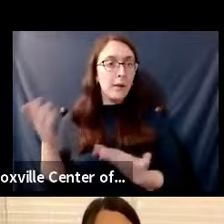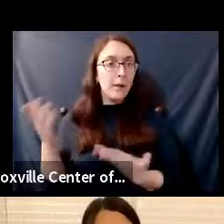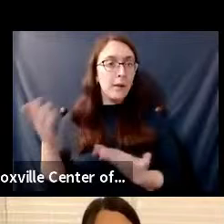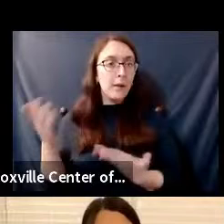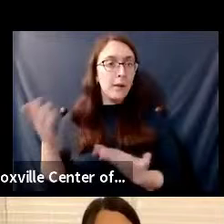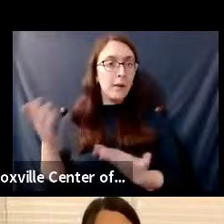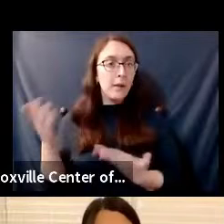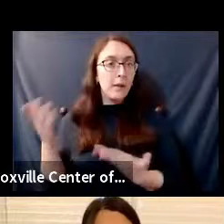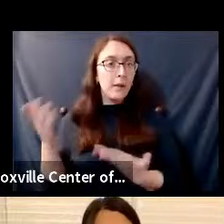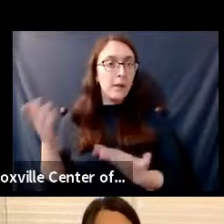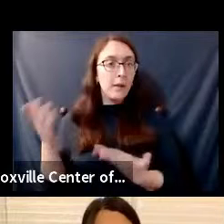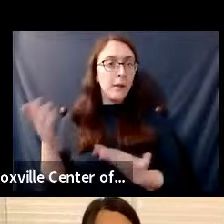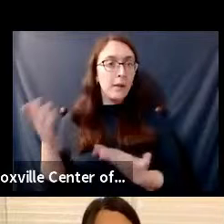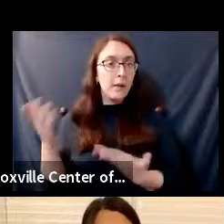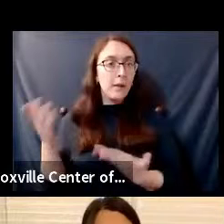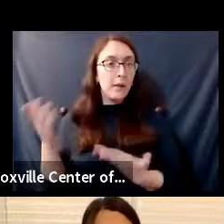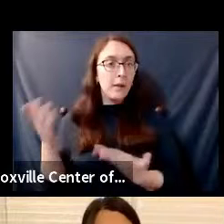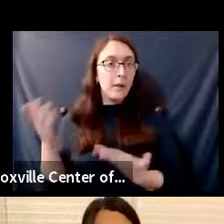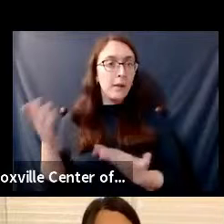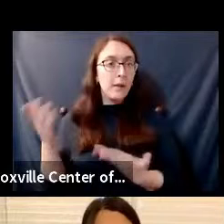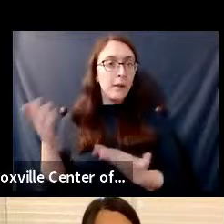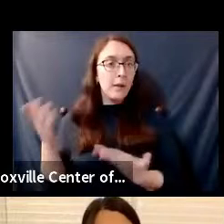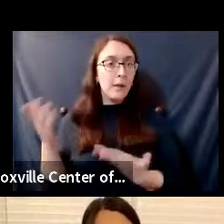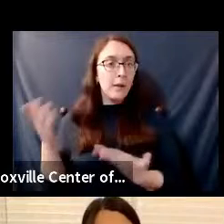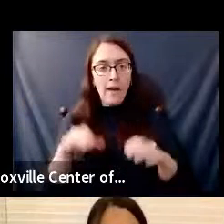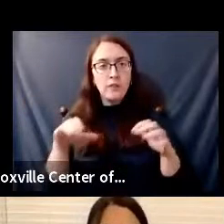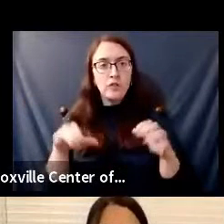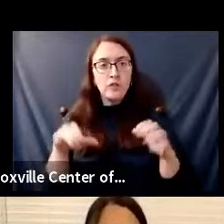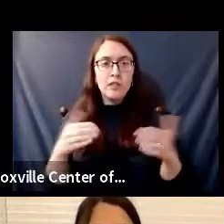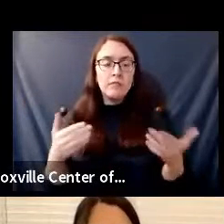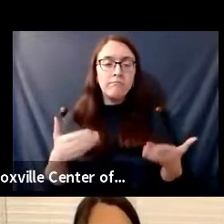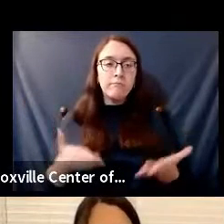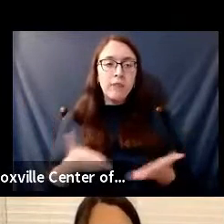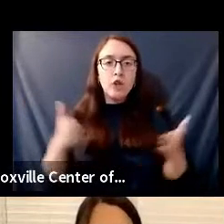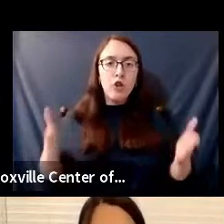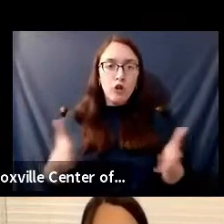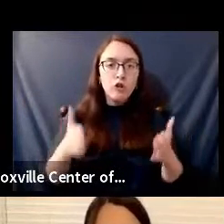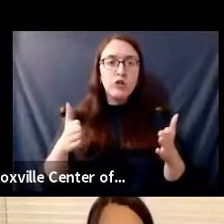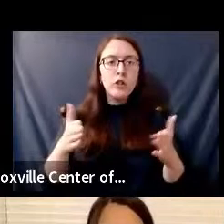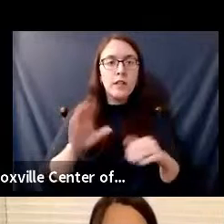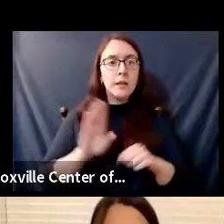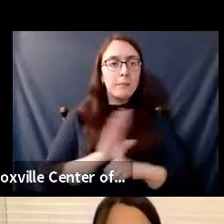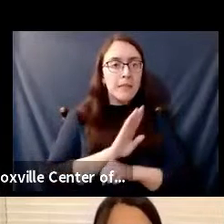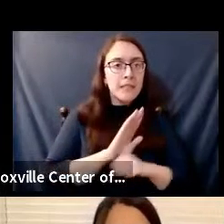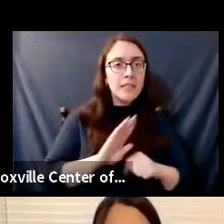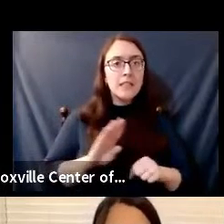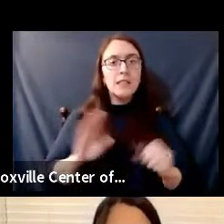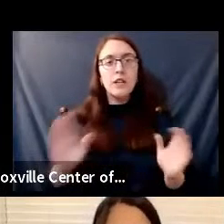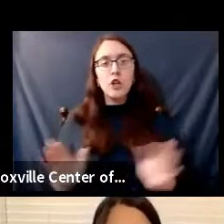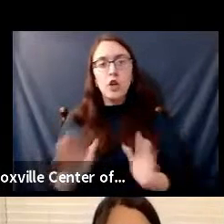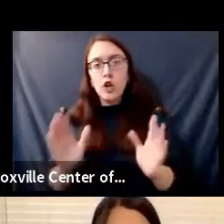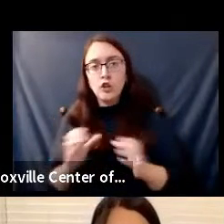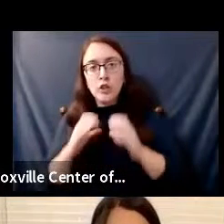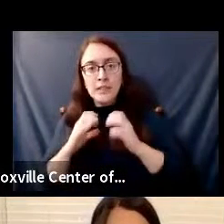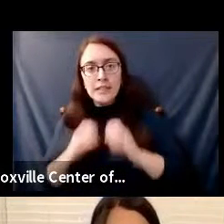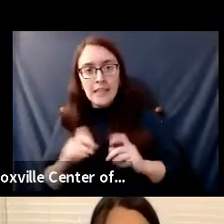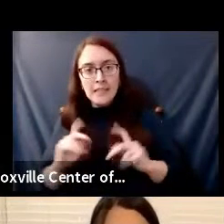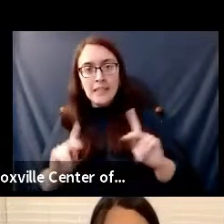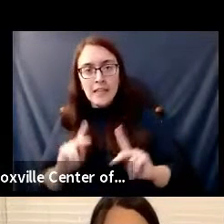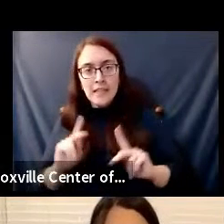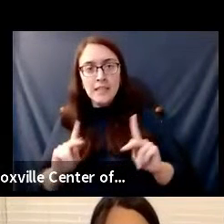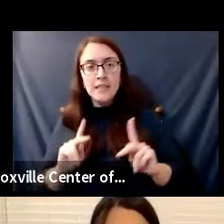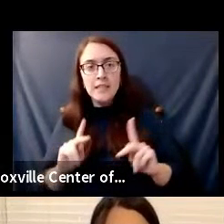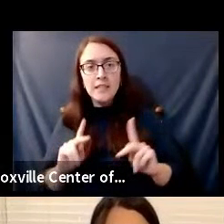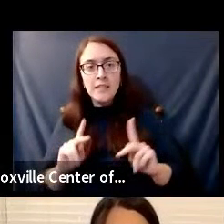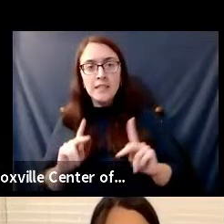actions, really encouraging businesses and citizens to follow the 5 core actions and giving some more specific guidelines on